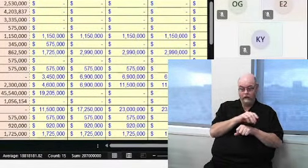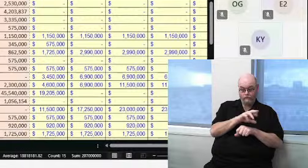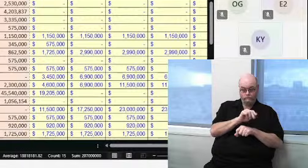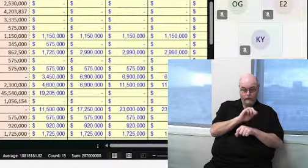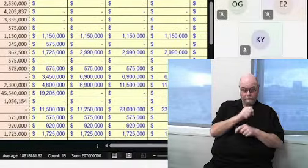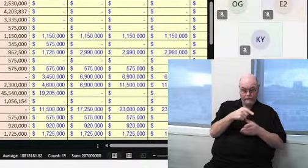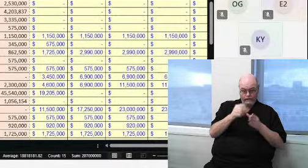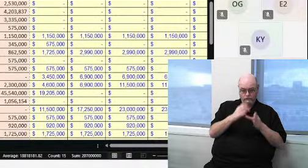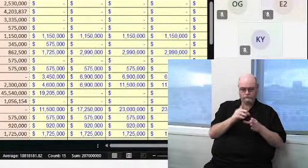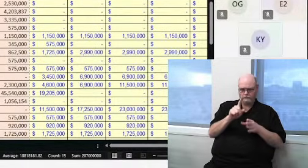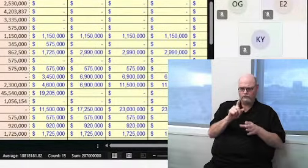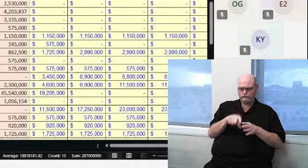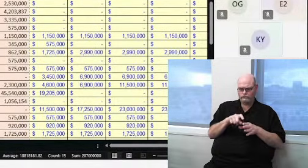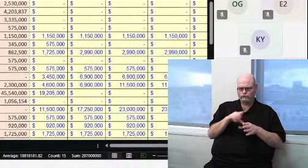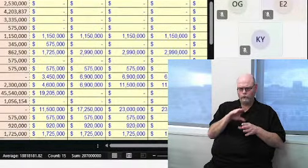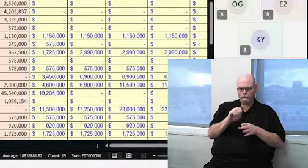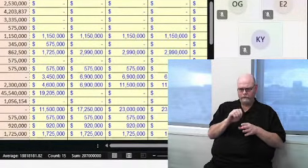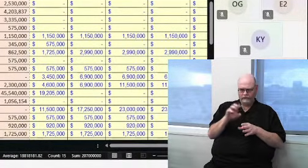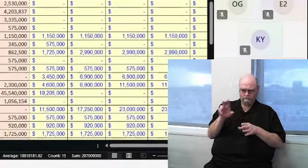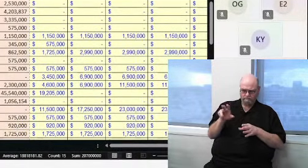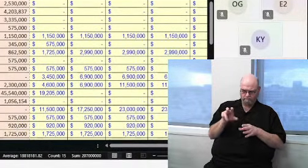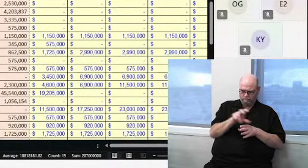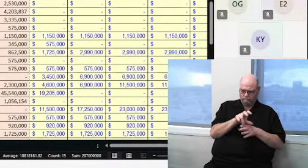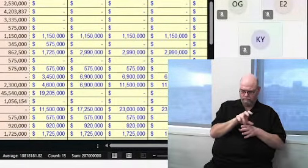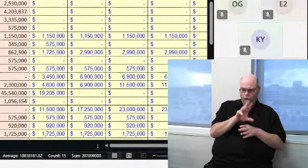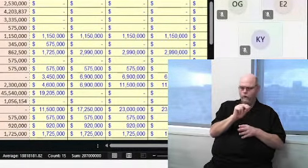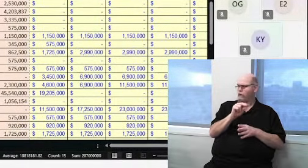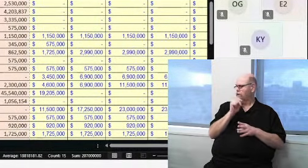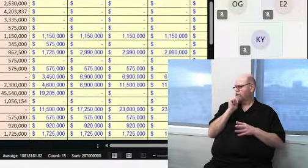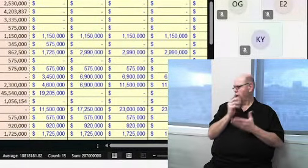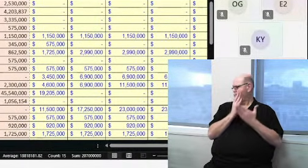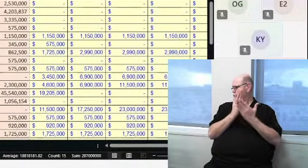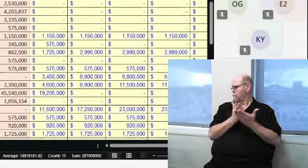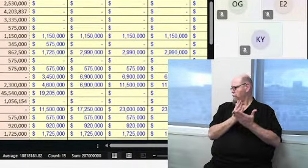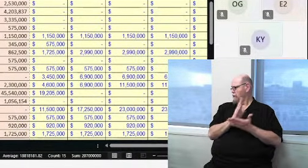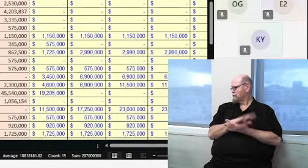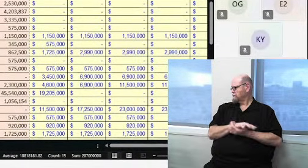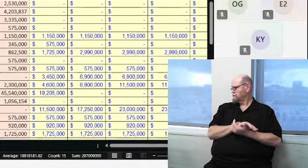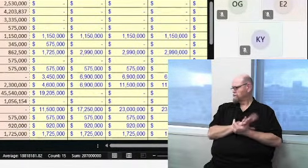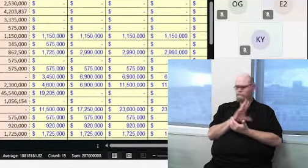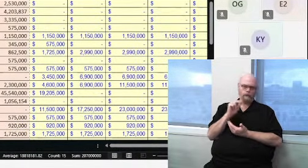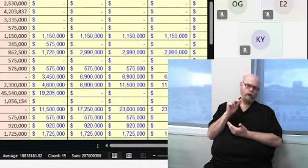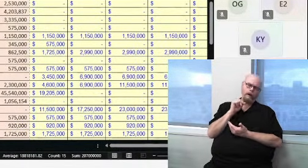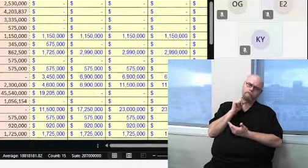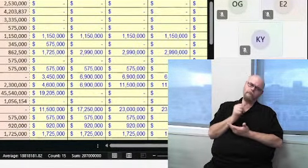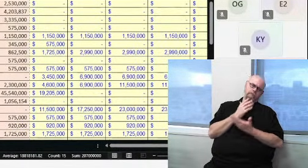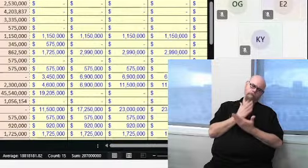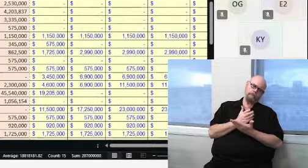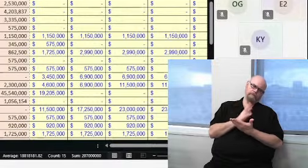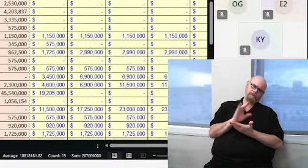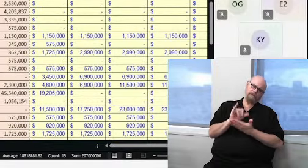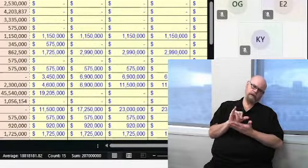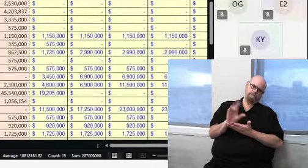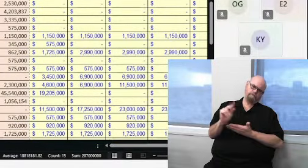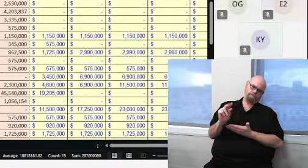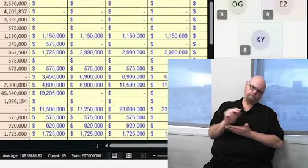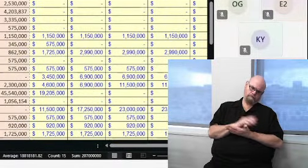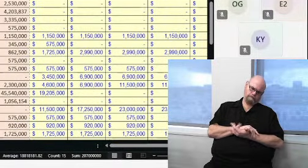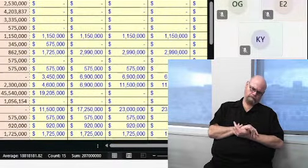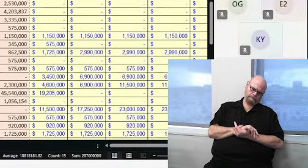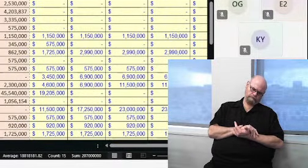the ratepayers should be borne by the ratepayers? Are you proposing that? That's not what I'm proposing. Do you know? I